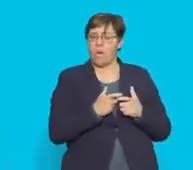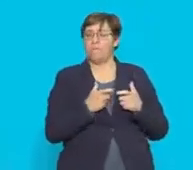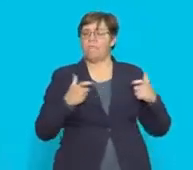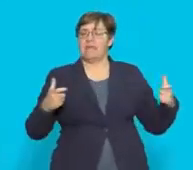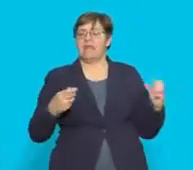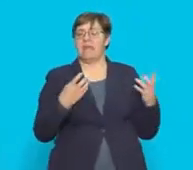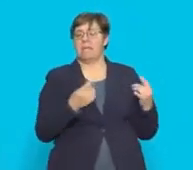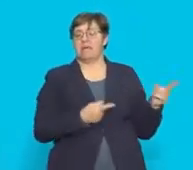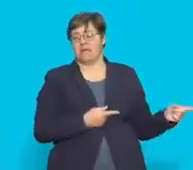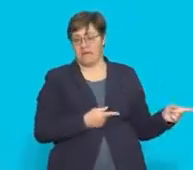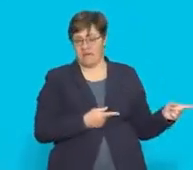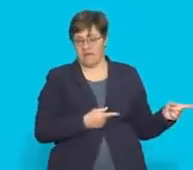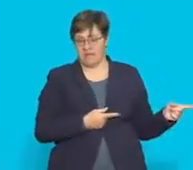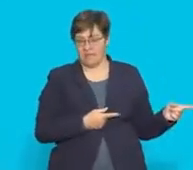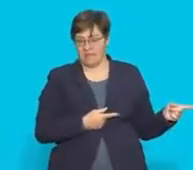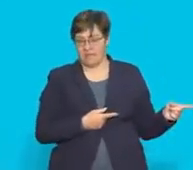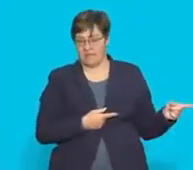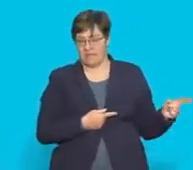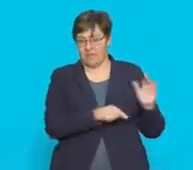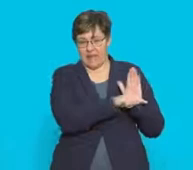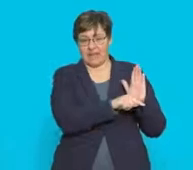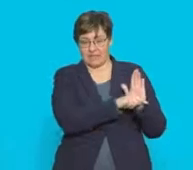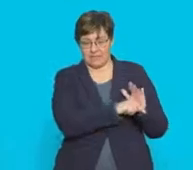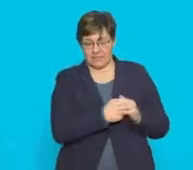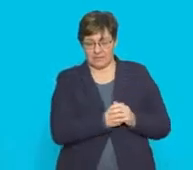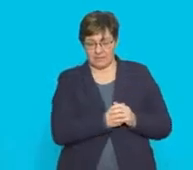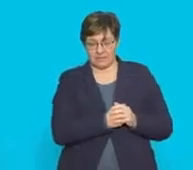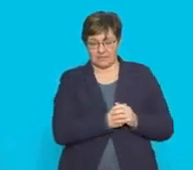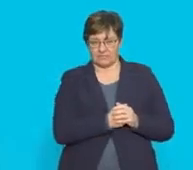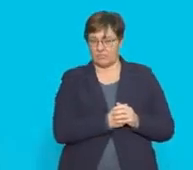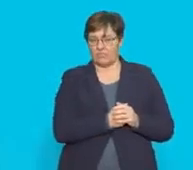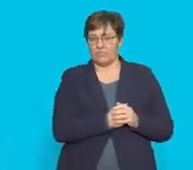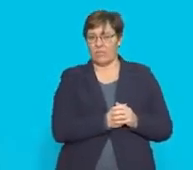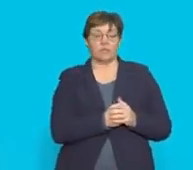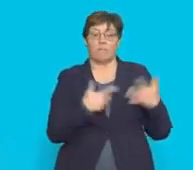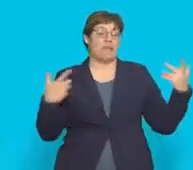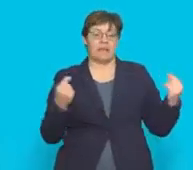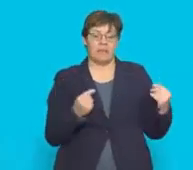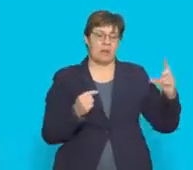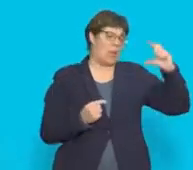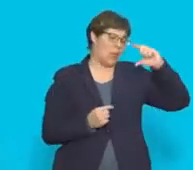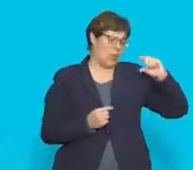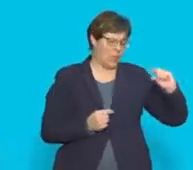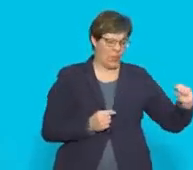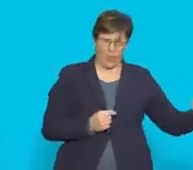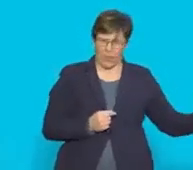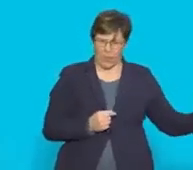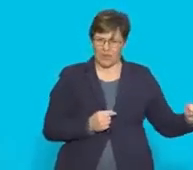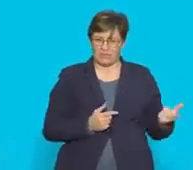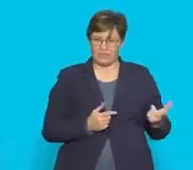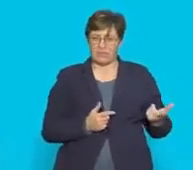bigger the negative number it becomes, right? It is big and negative. Like, it's not a big number in terms of the number line. No,